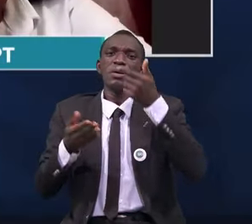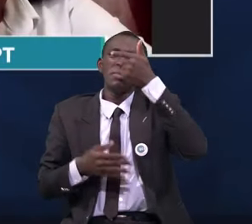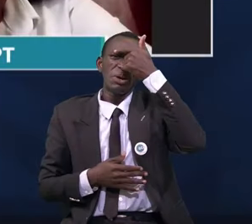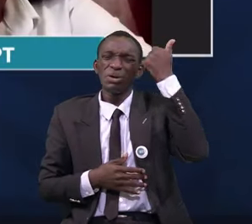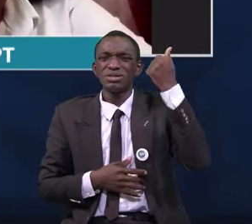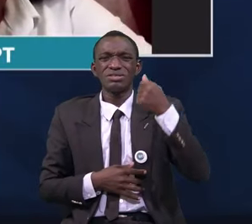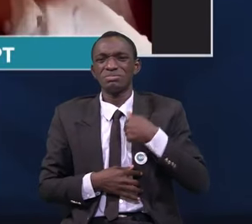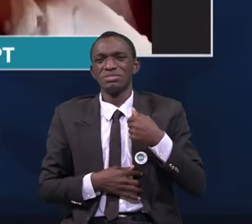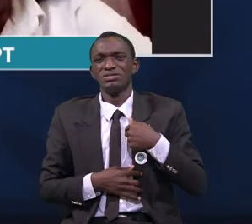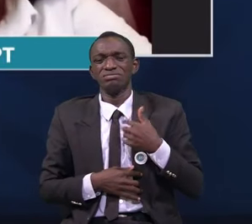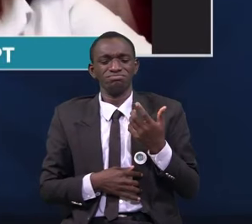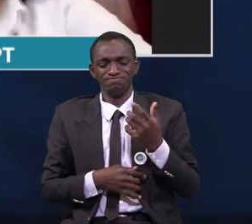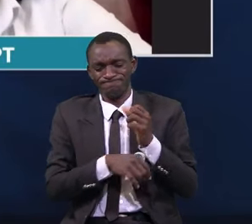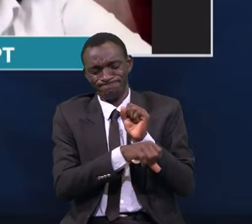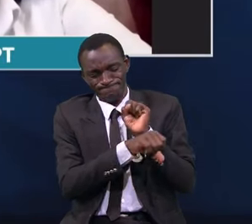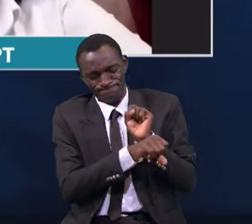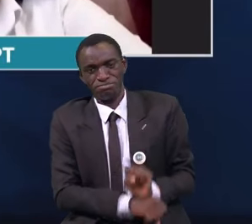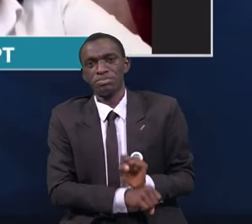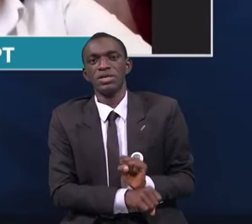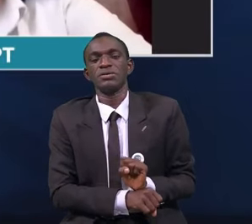because something ties me down.